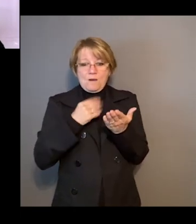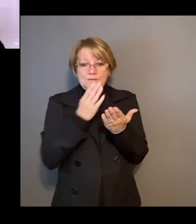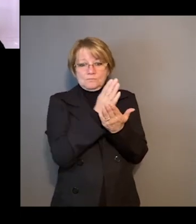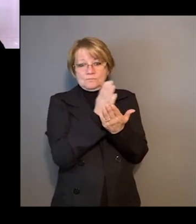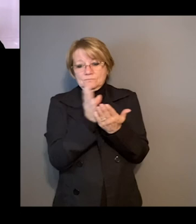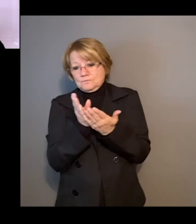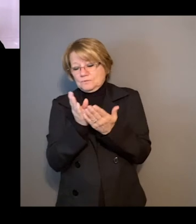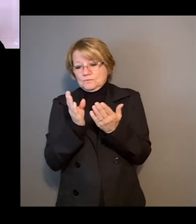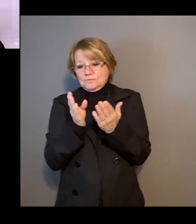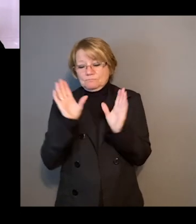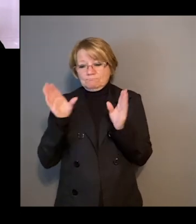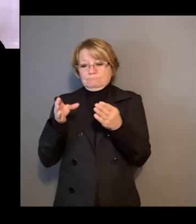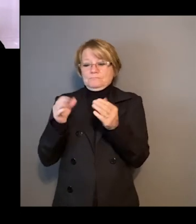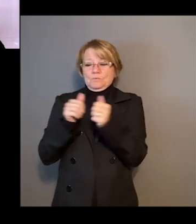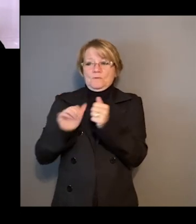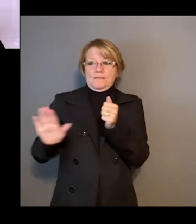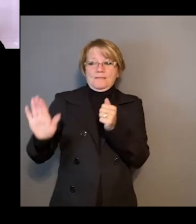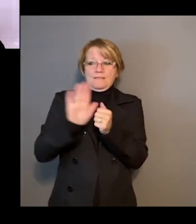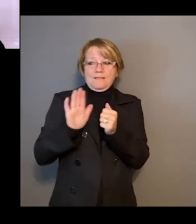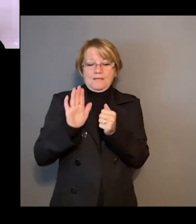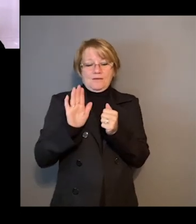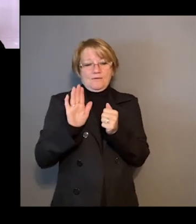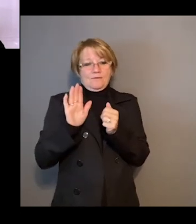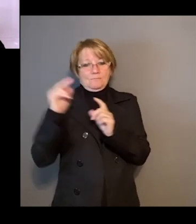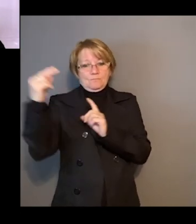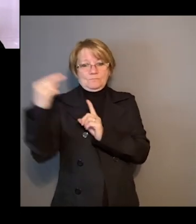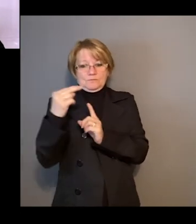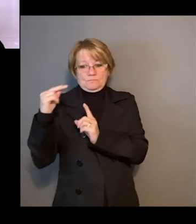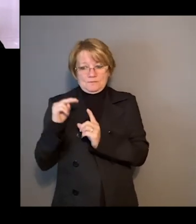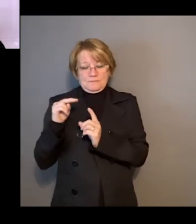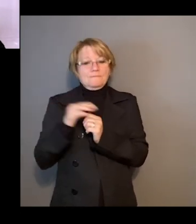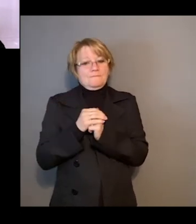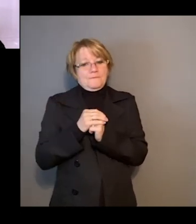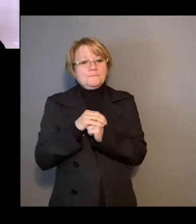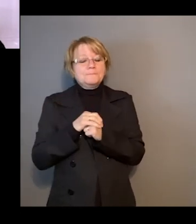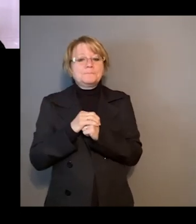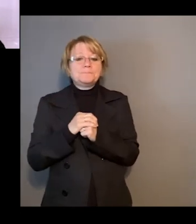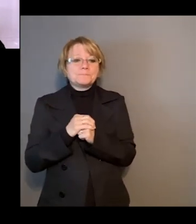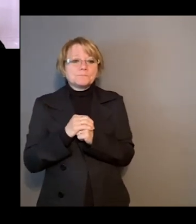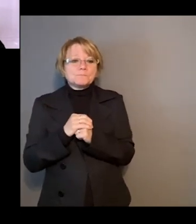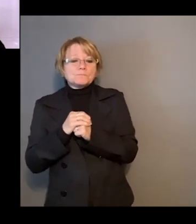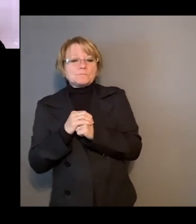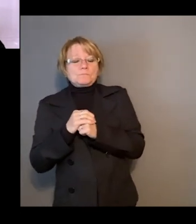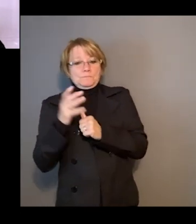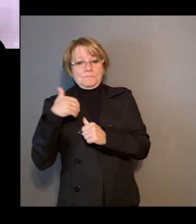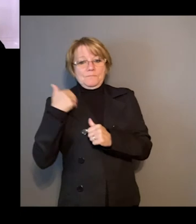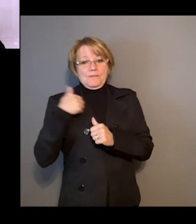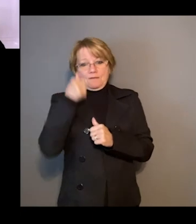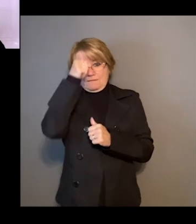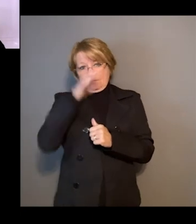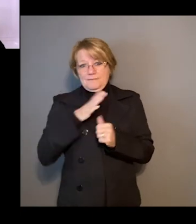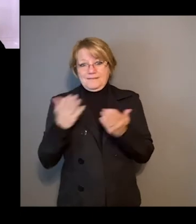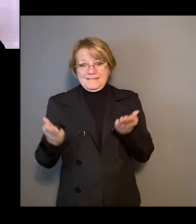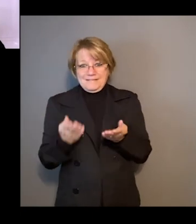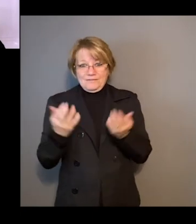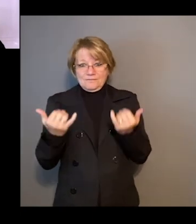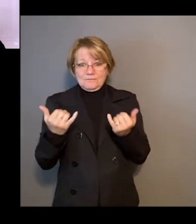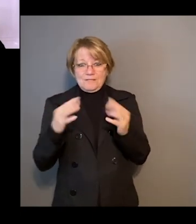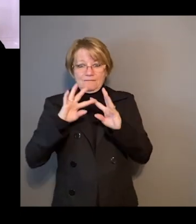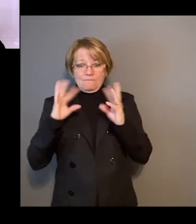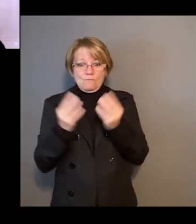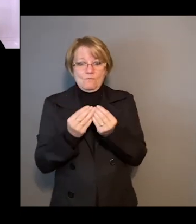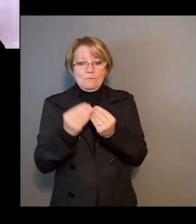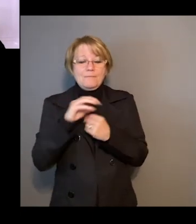because the young men that are in this particular session and other young men that we've worked with from the Black male experience have